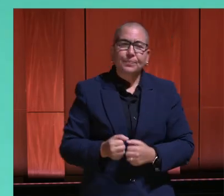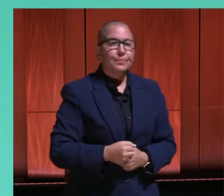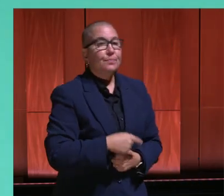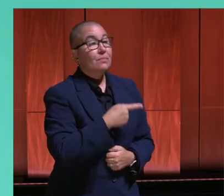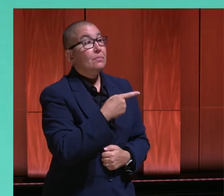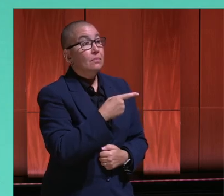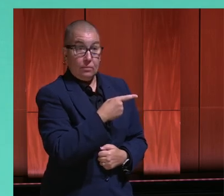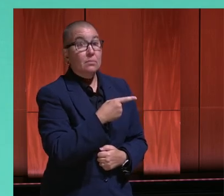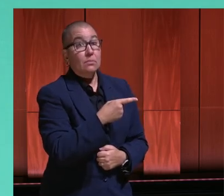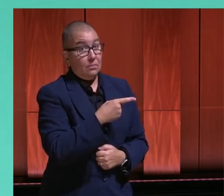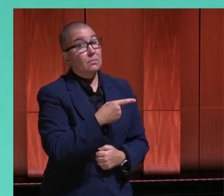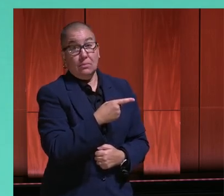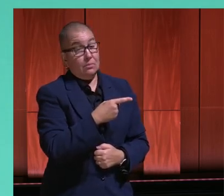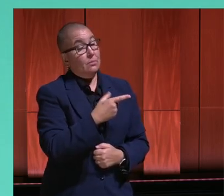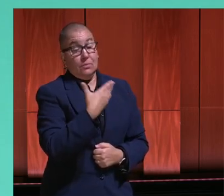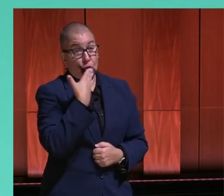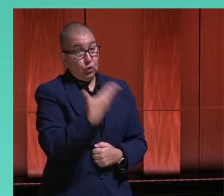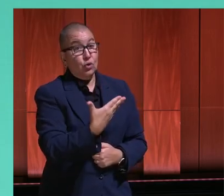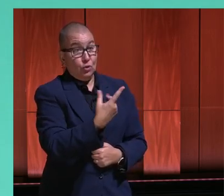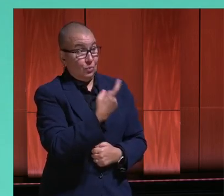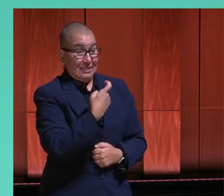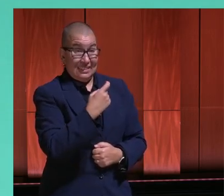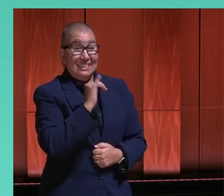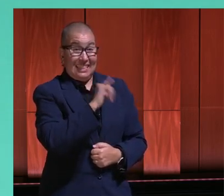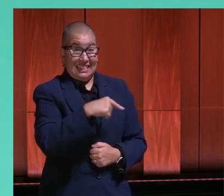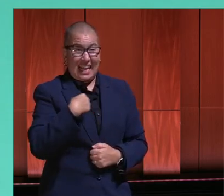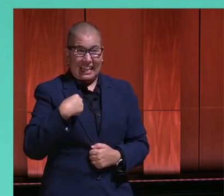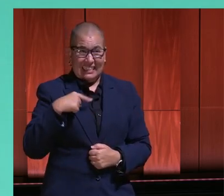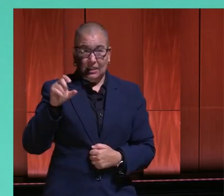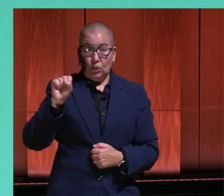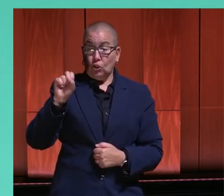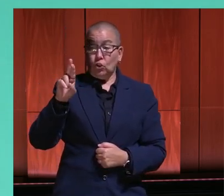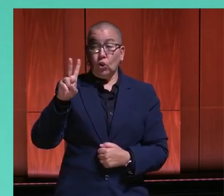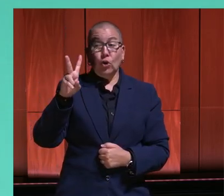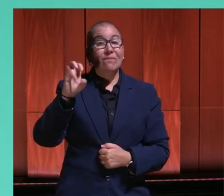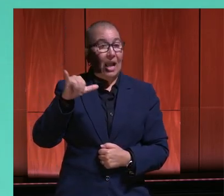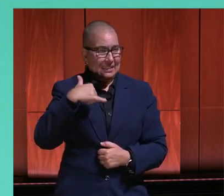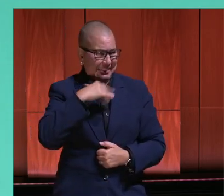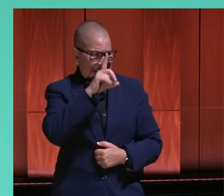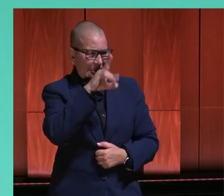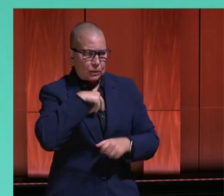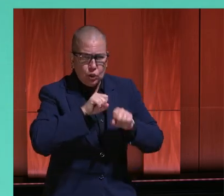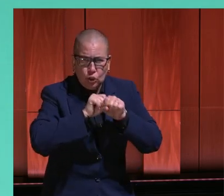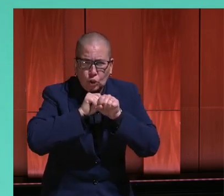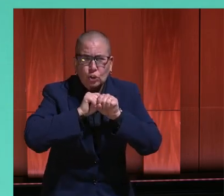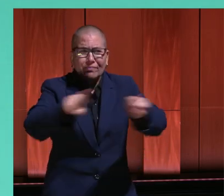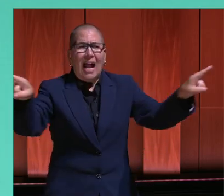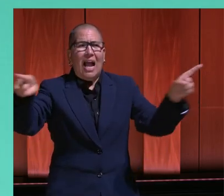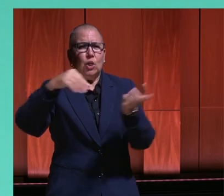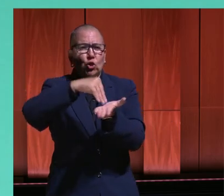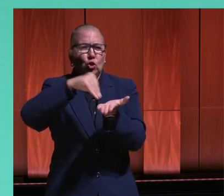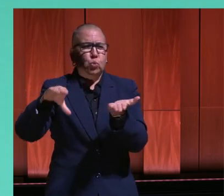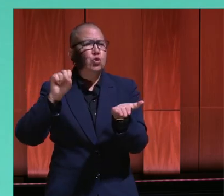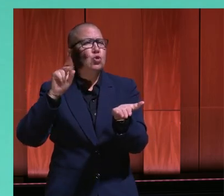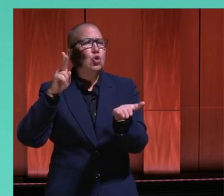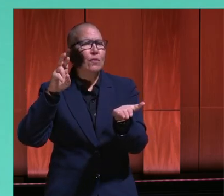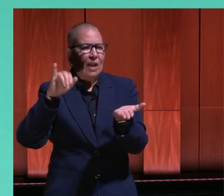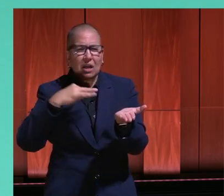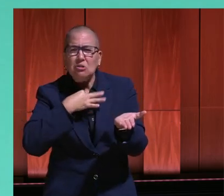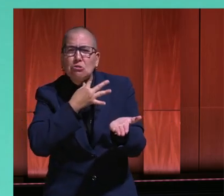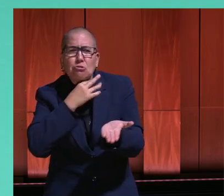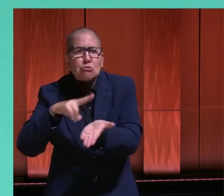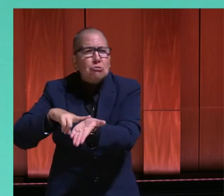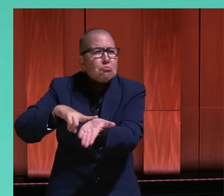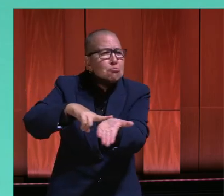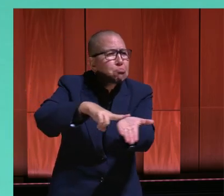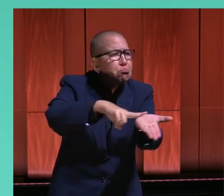of surveying our students. It's a huge student body. There's a lot of opinions, but it's very important that we consider them all.